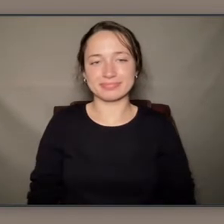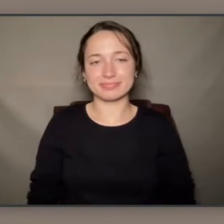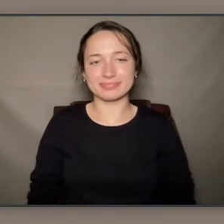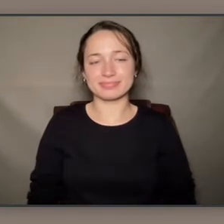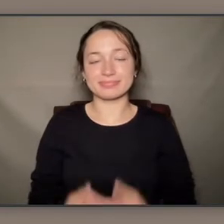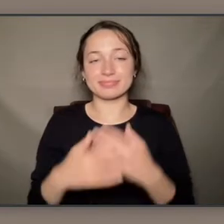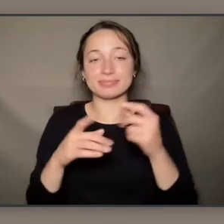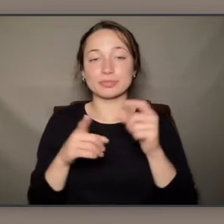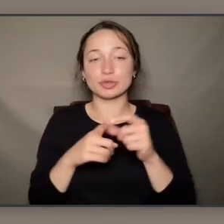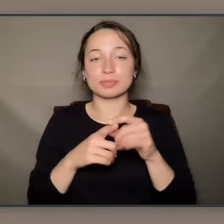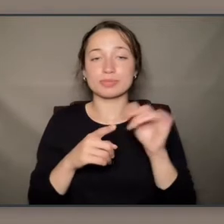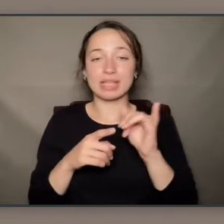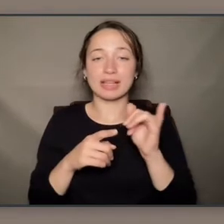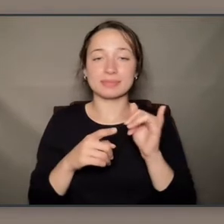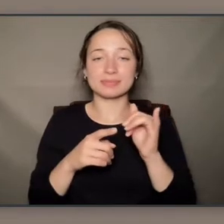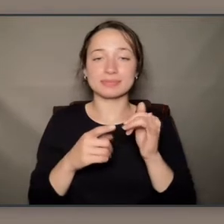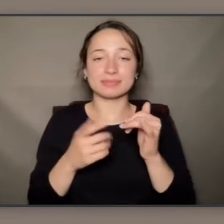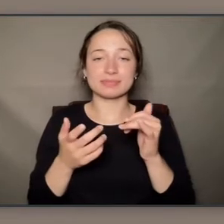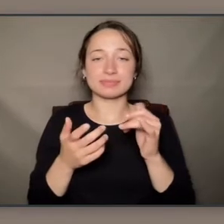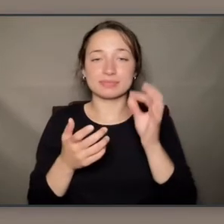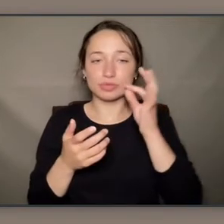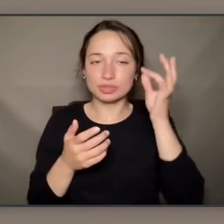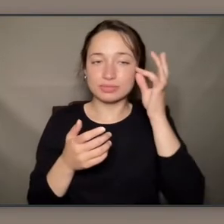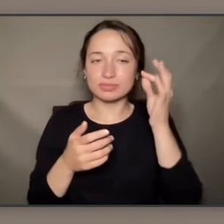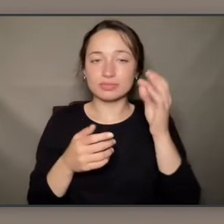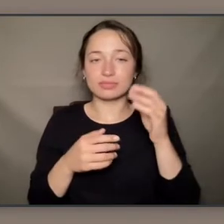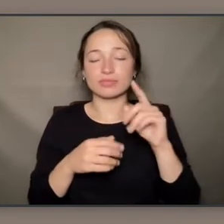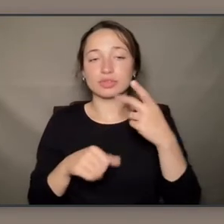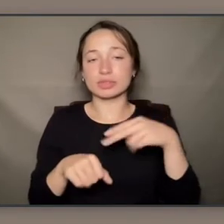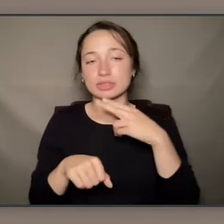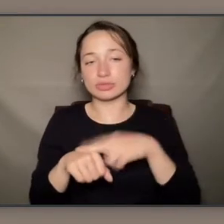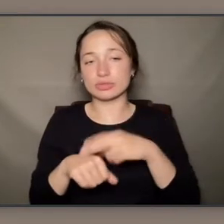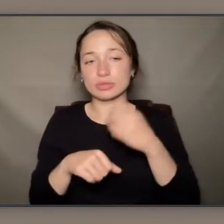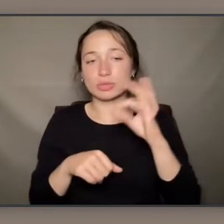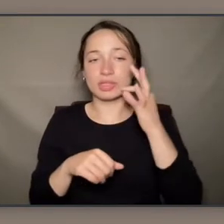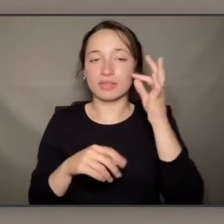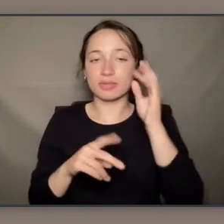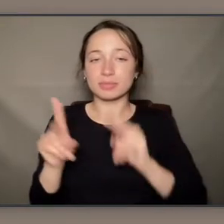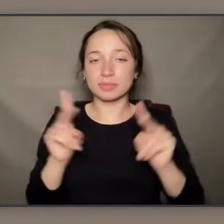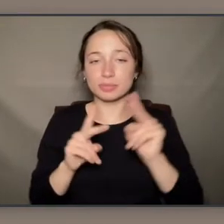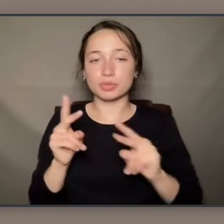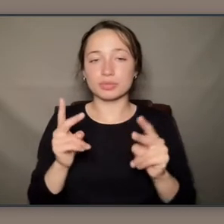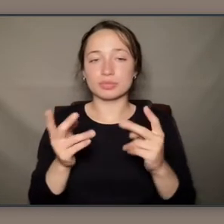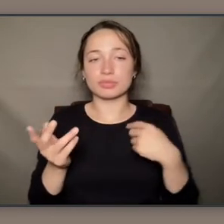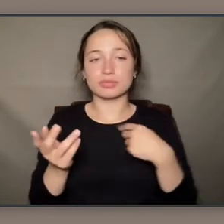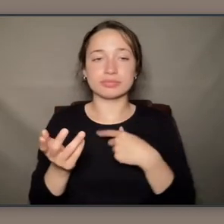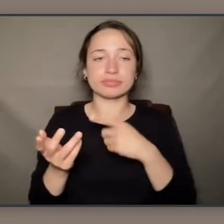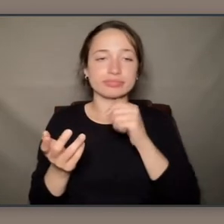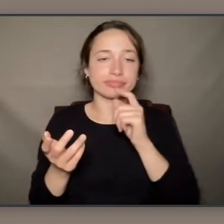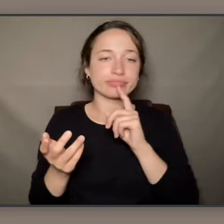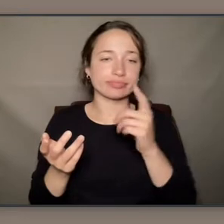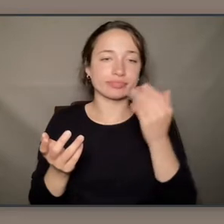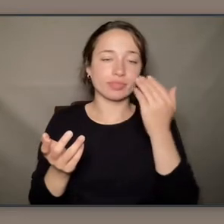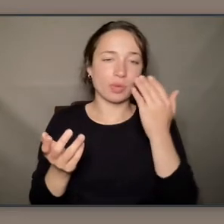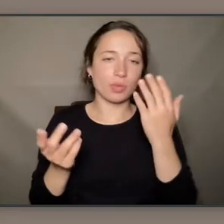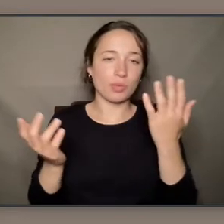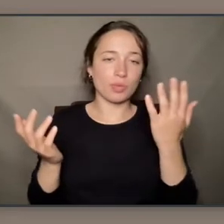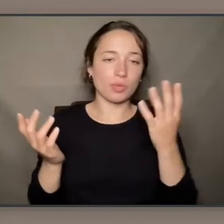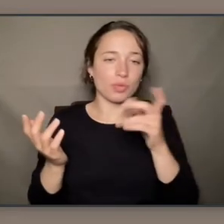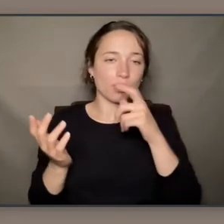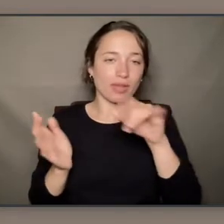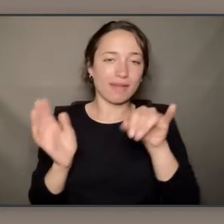using terms like indigenous or First Nations or Native peoples, when we don't know how the